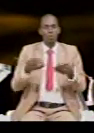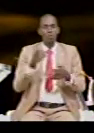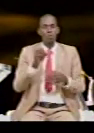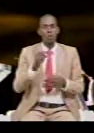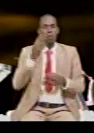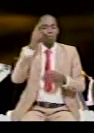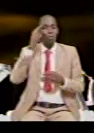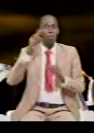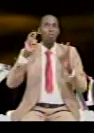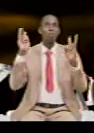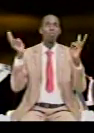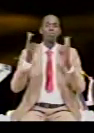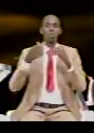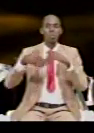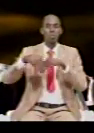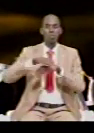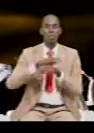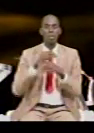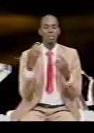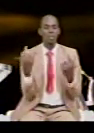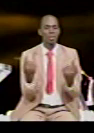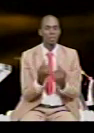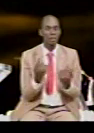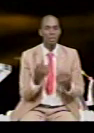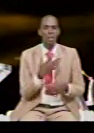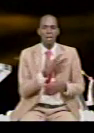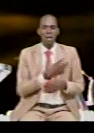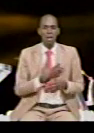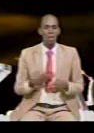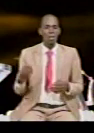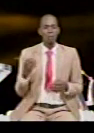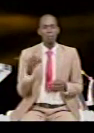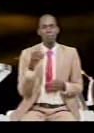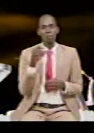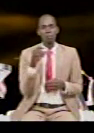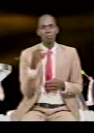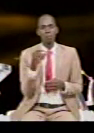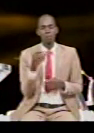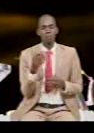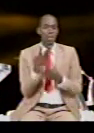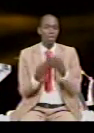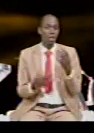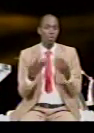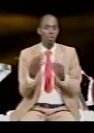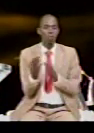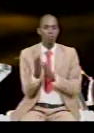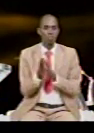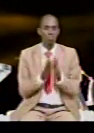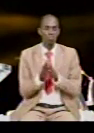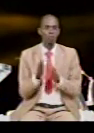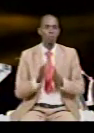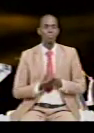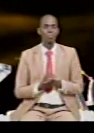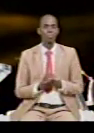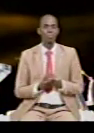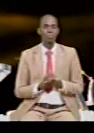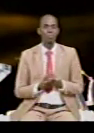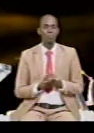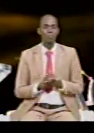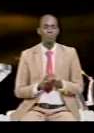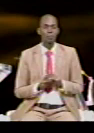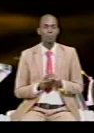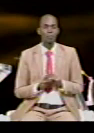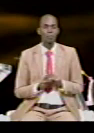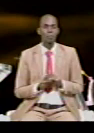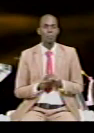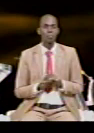and lukewarmness. Wonders of divine provisions for victory over sin and